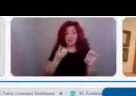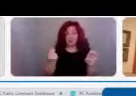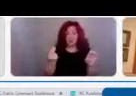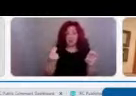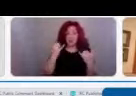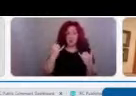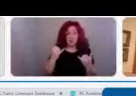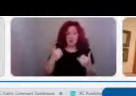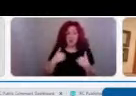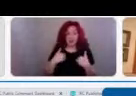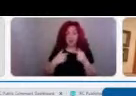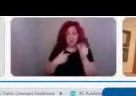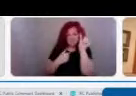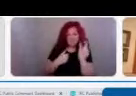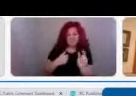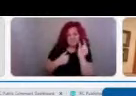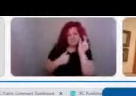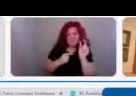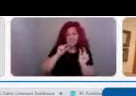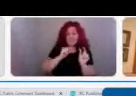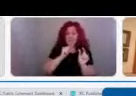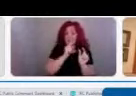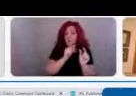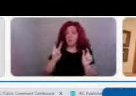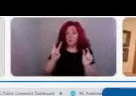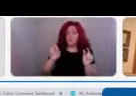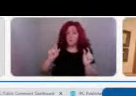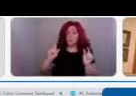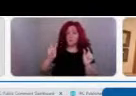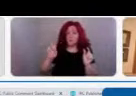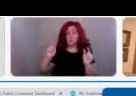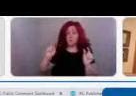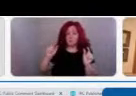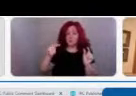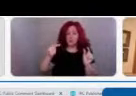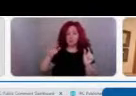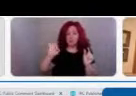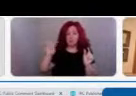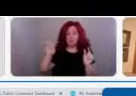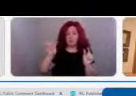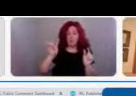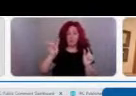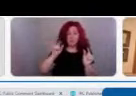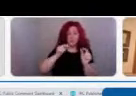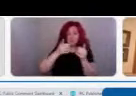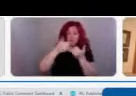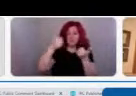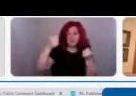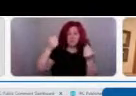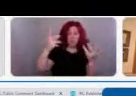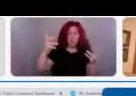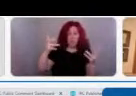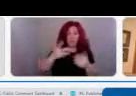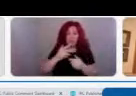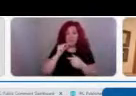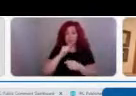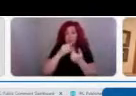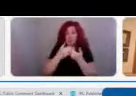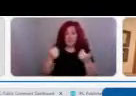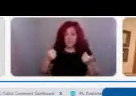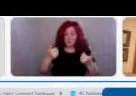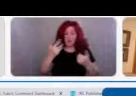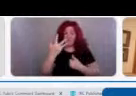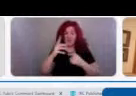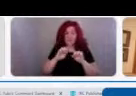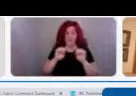strip of gilbert between val vista and greenfield gilbert is already two divided up into five different districts to lose